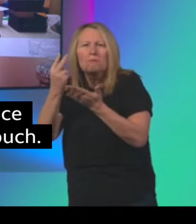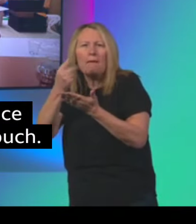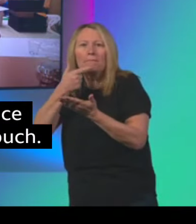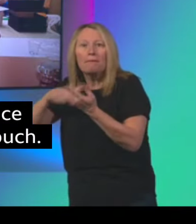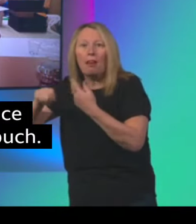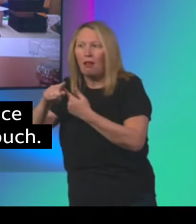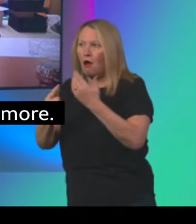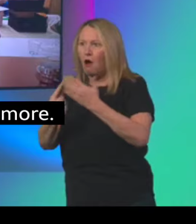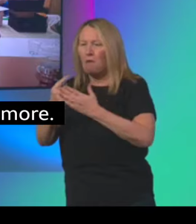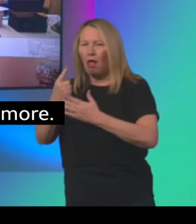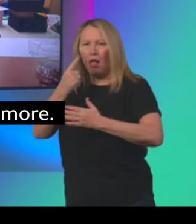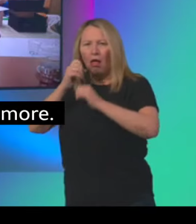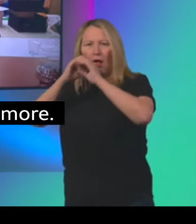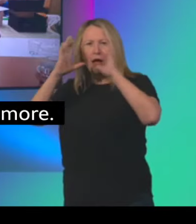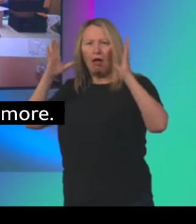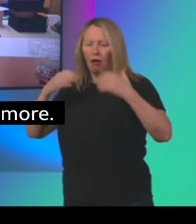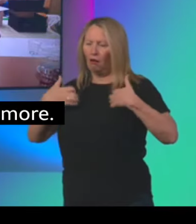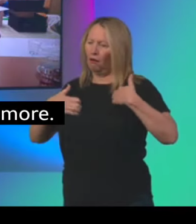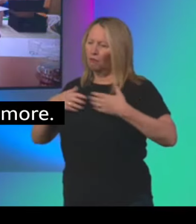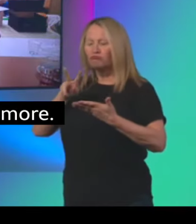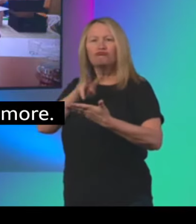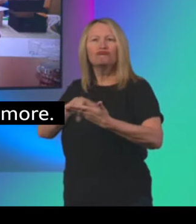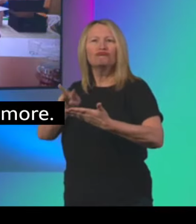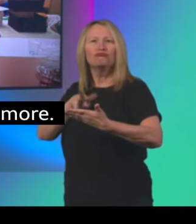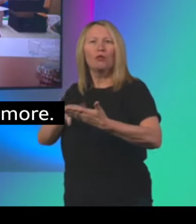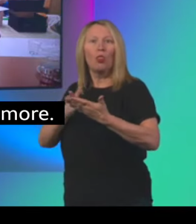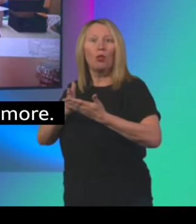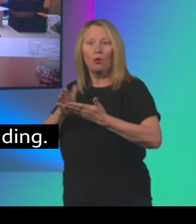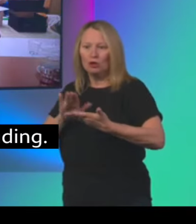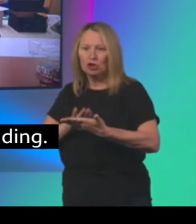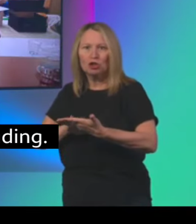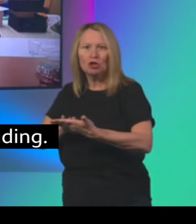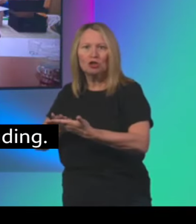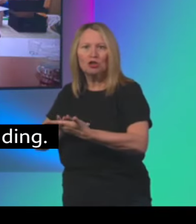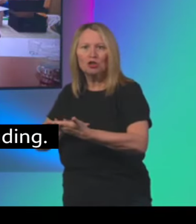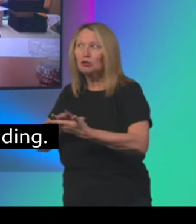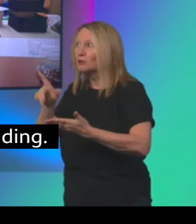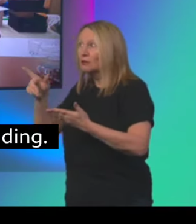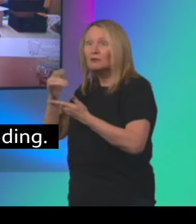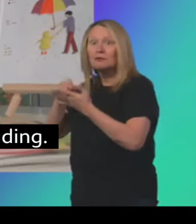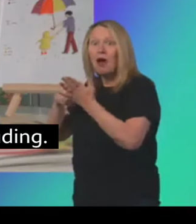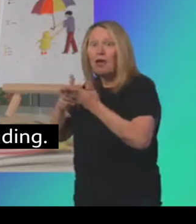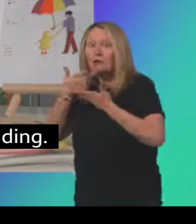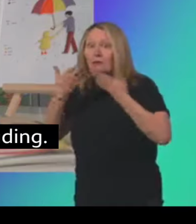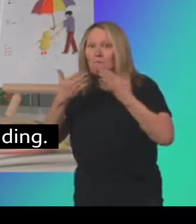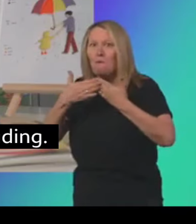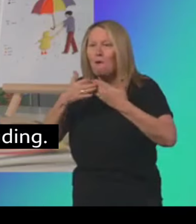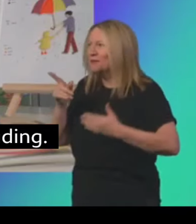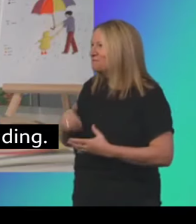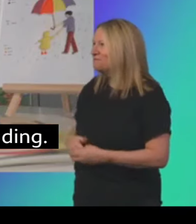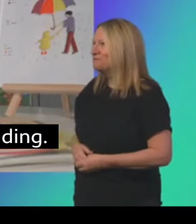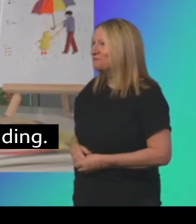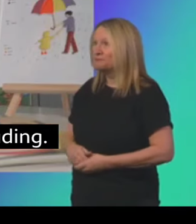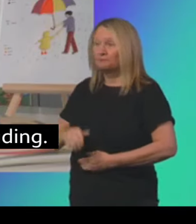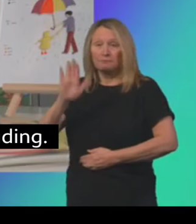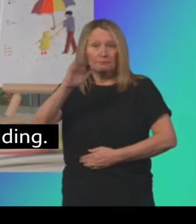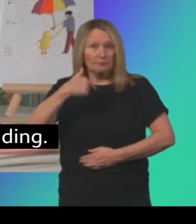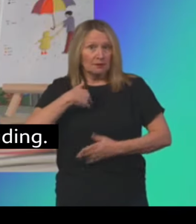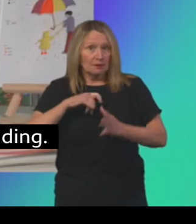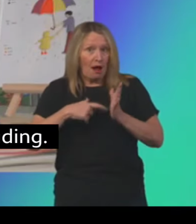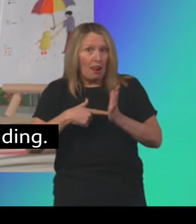opportunity to experience the joys of reading through touch. Scarlett has been finding out more. I'm Scarlett,